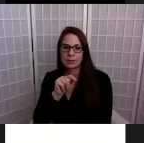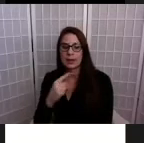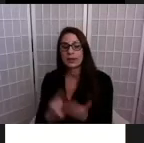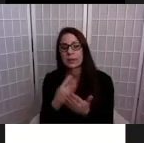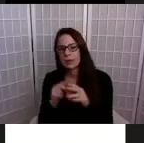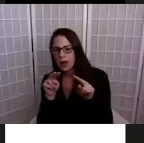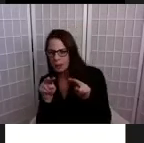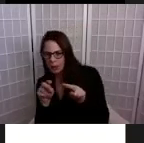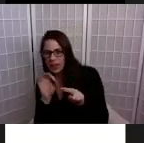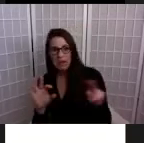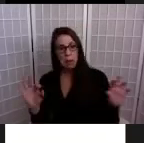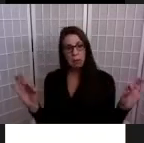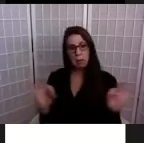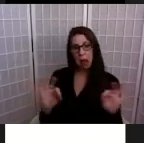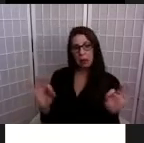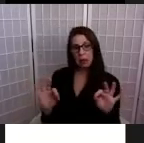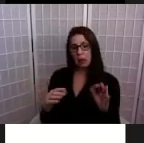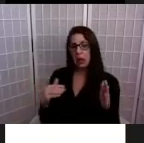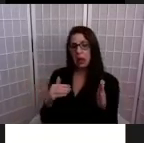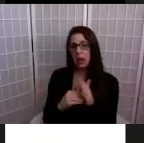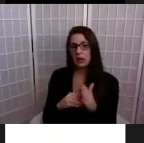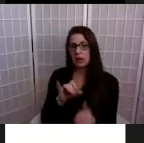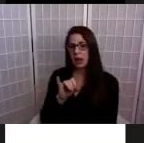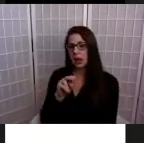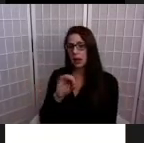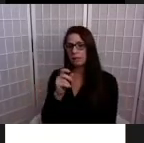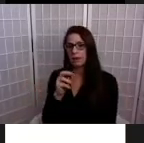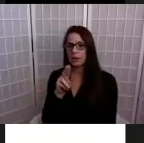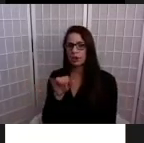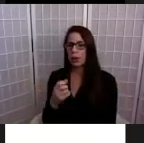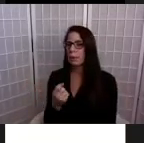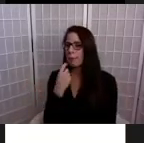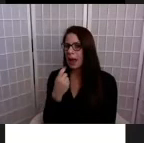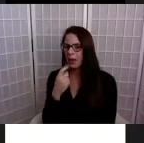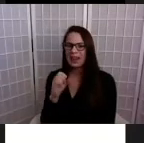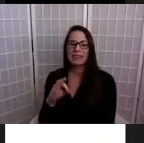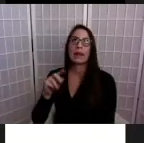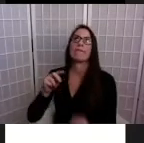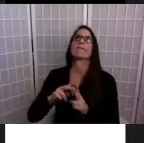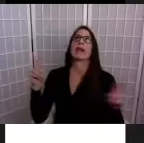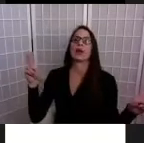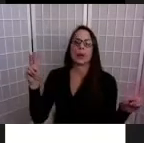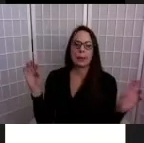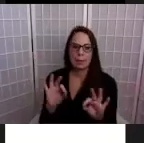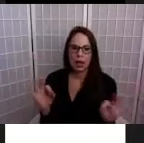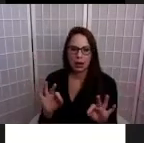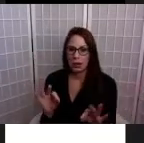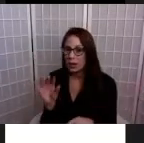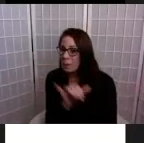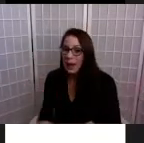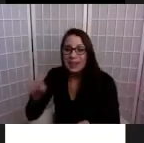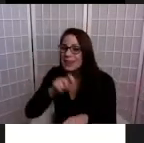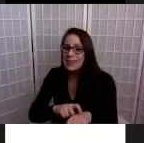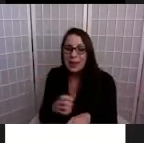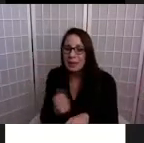minor, anti-inflammatories by mouth. If it's very minor, almost everyone, by the time they get in my office, it's